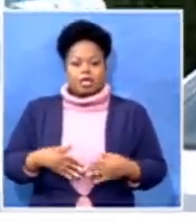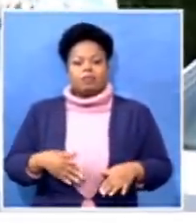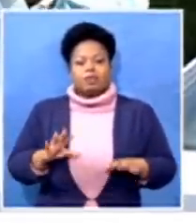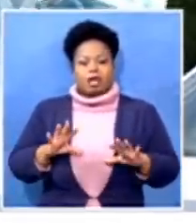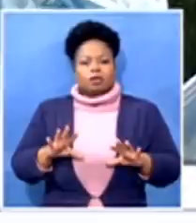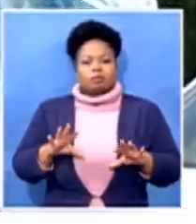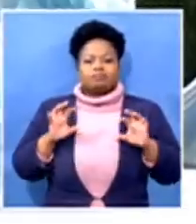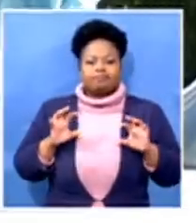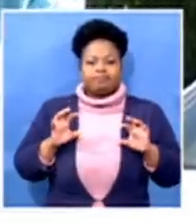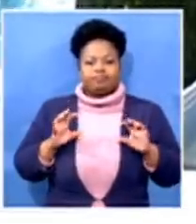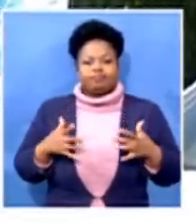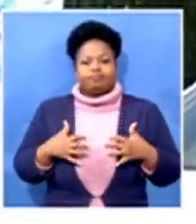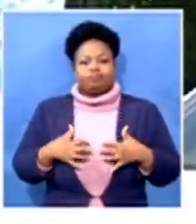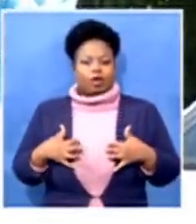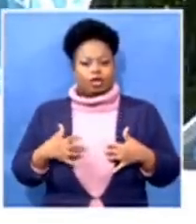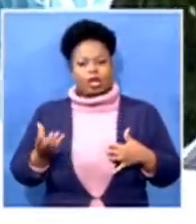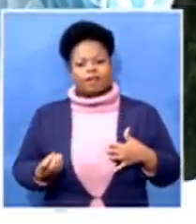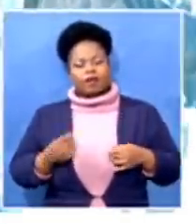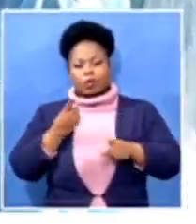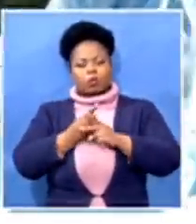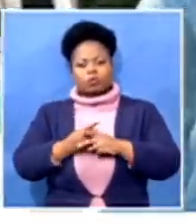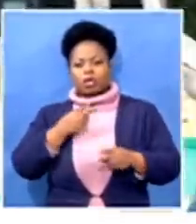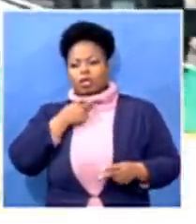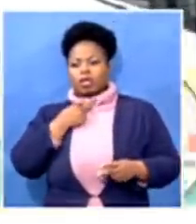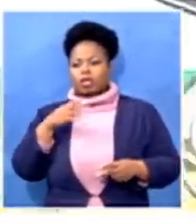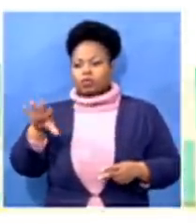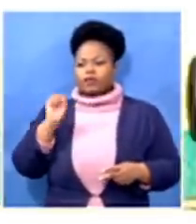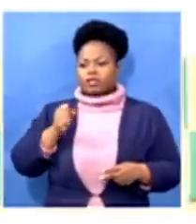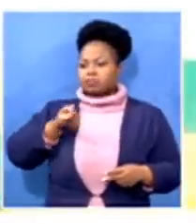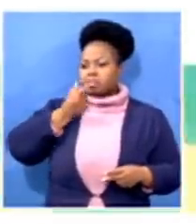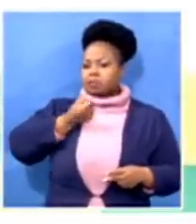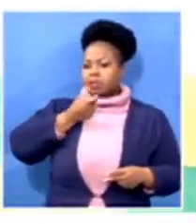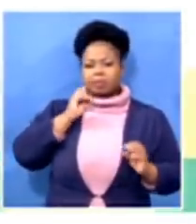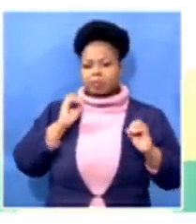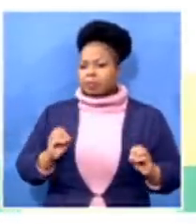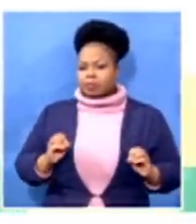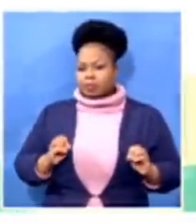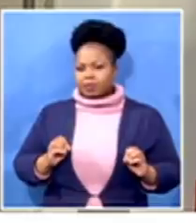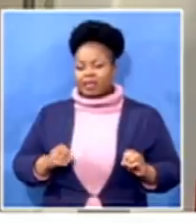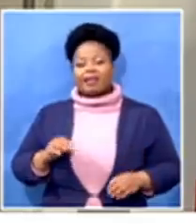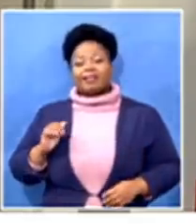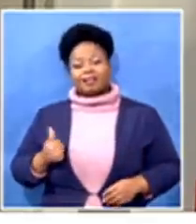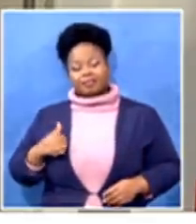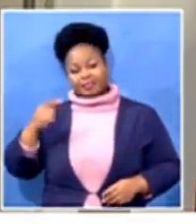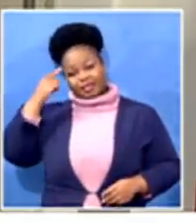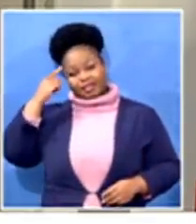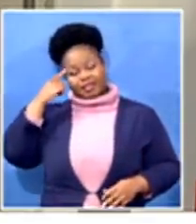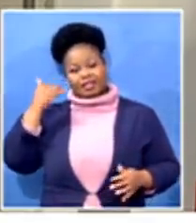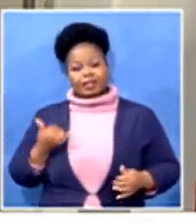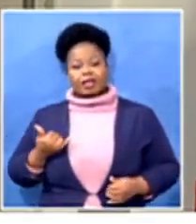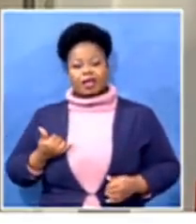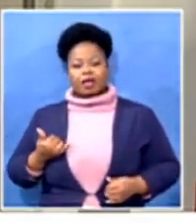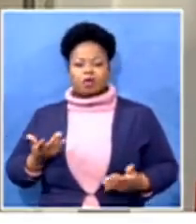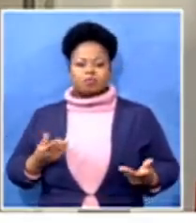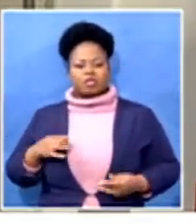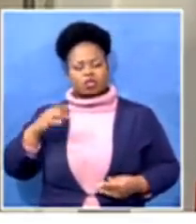froze, from anxiety, and then did not come to see us. And so I think actually SASOB felt there was